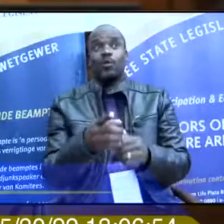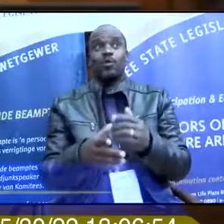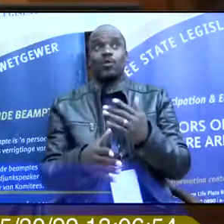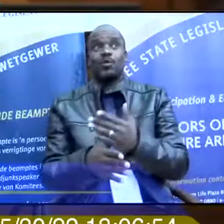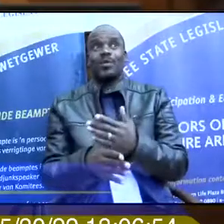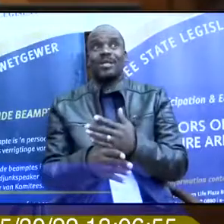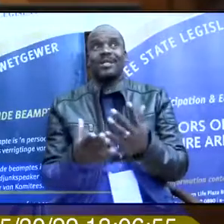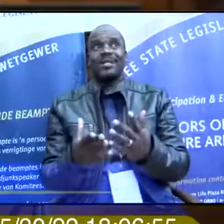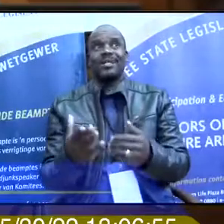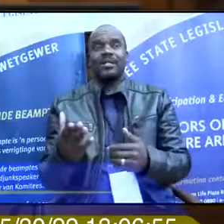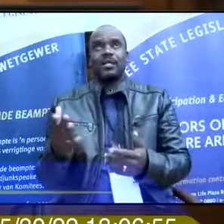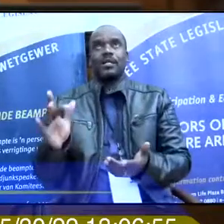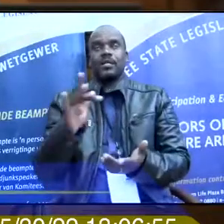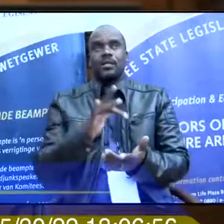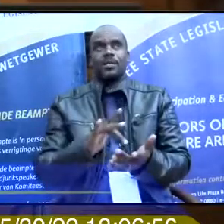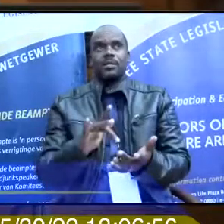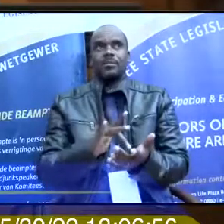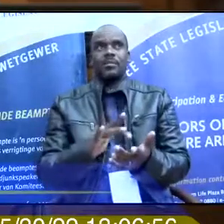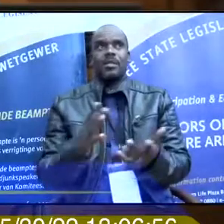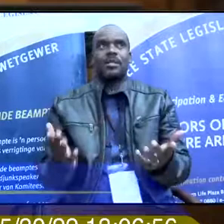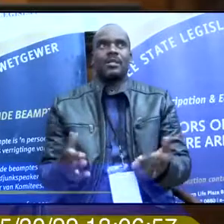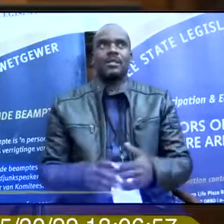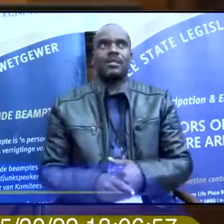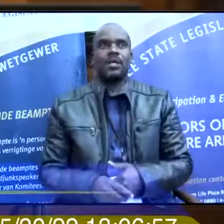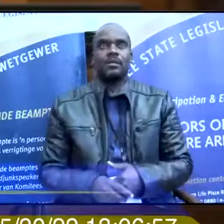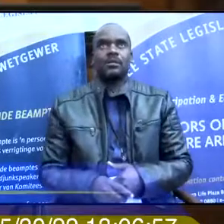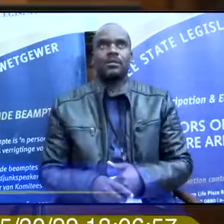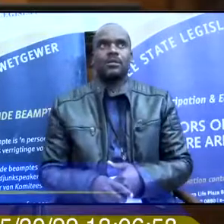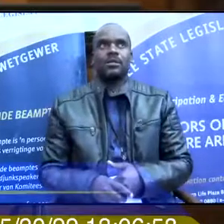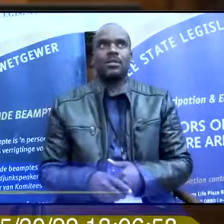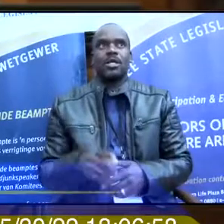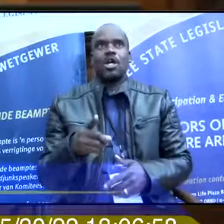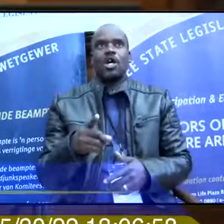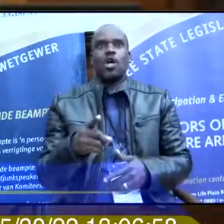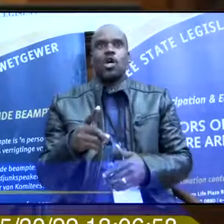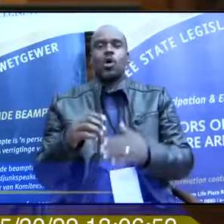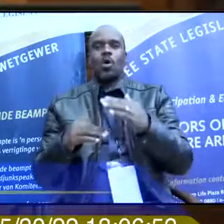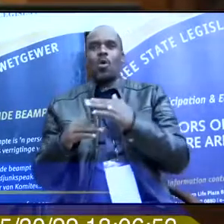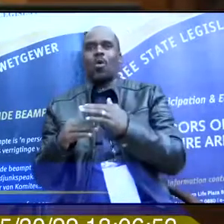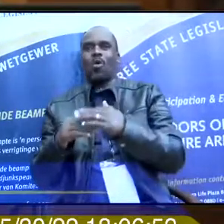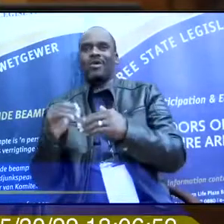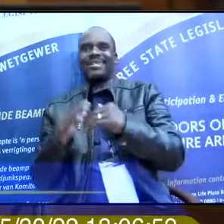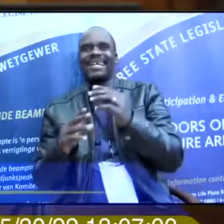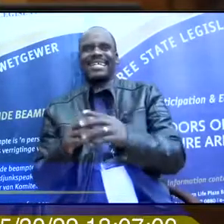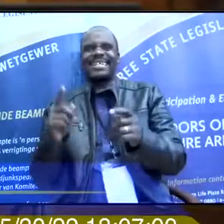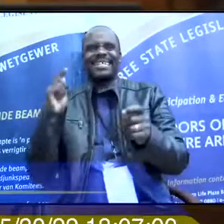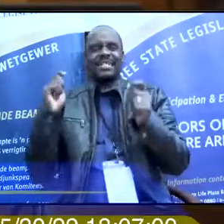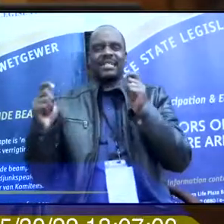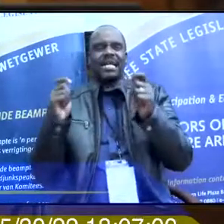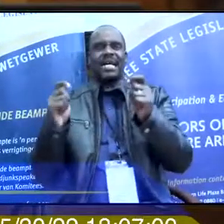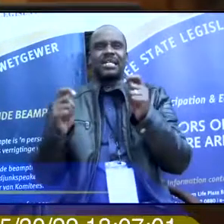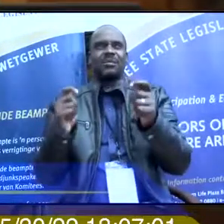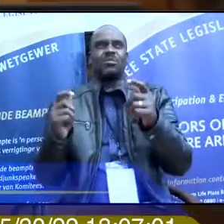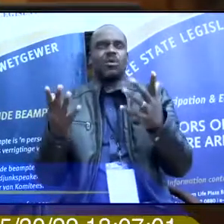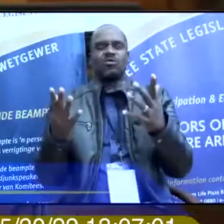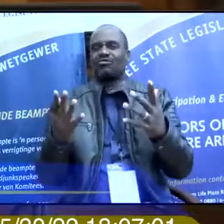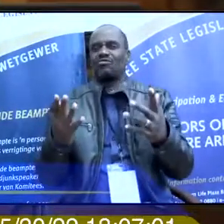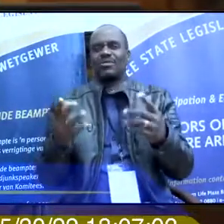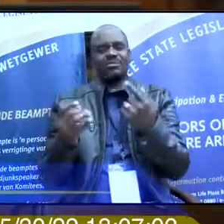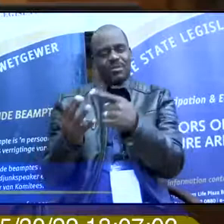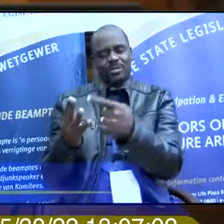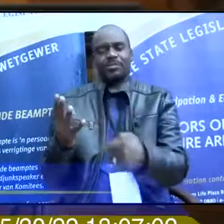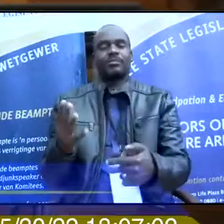included sectors in the mining and mineral the construction transport retail and tourism